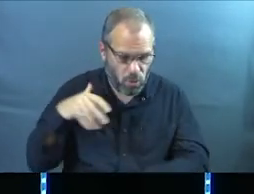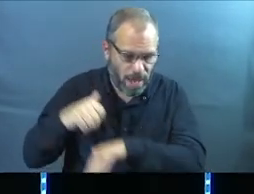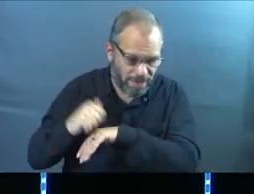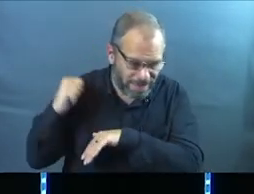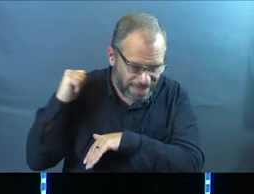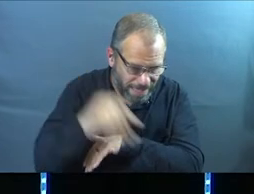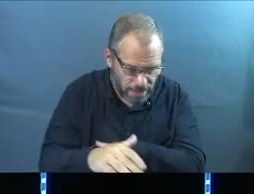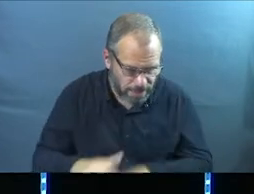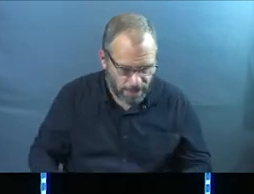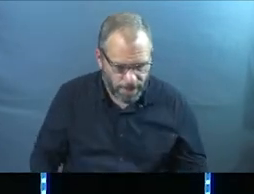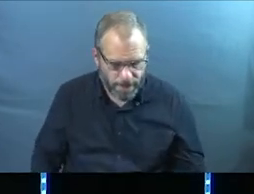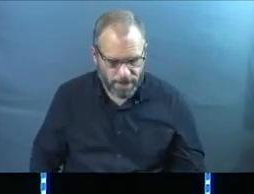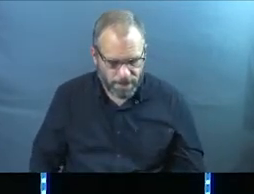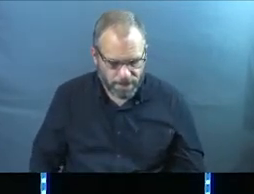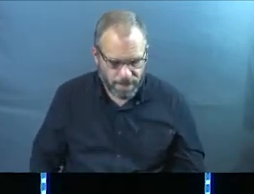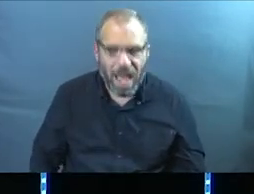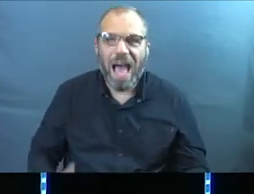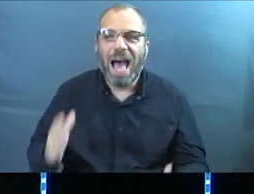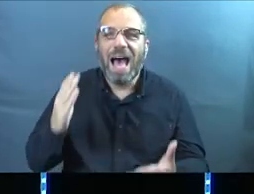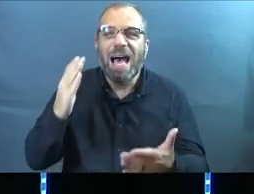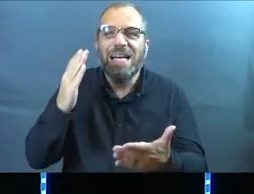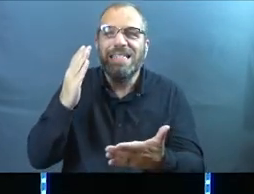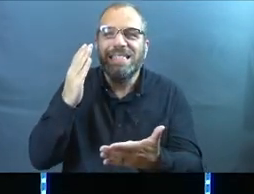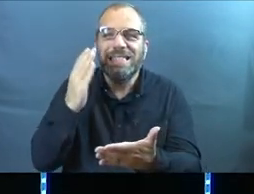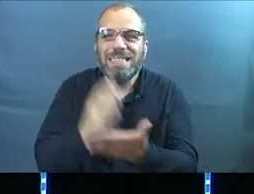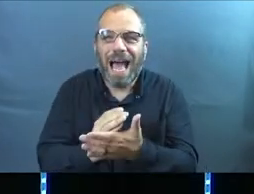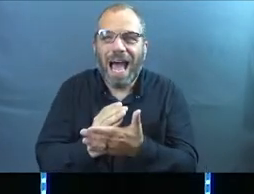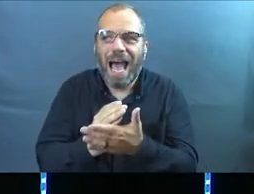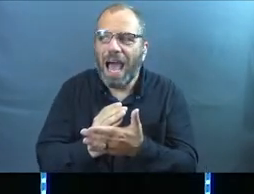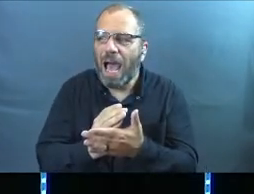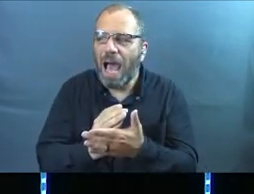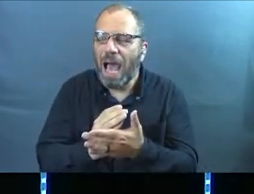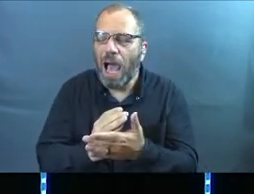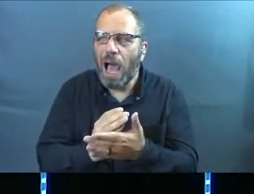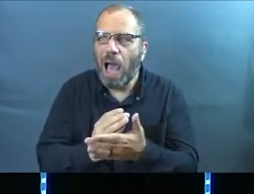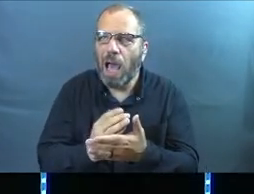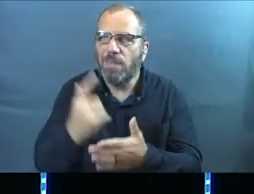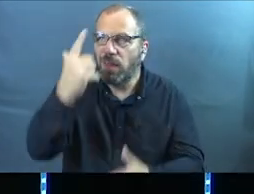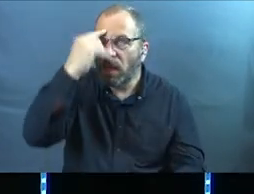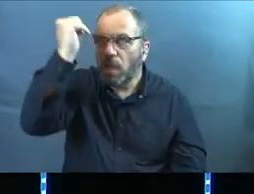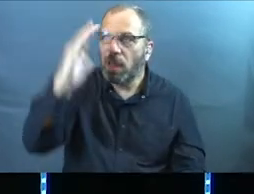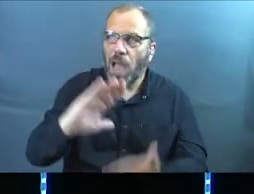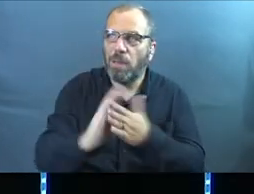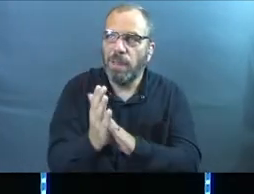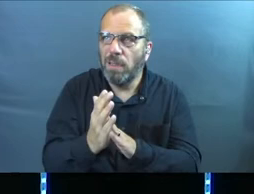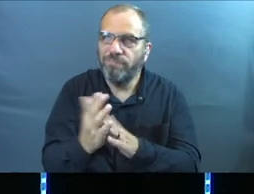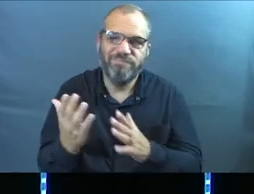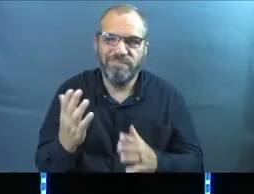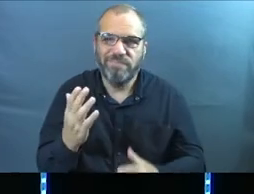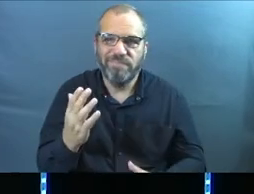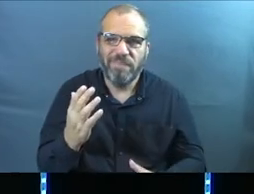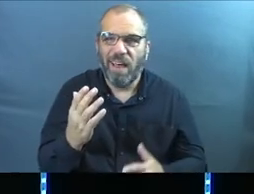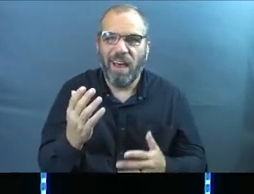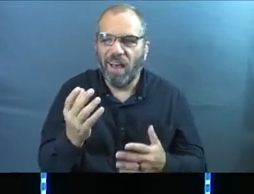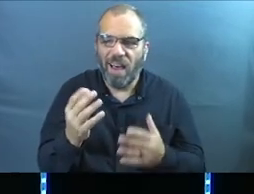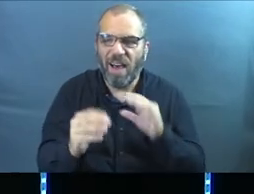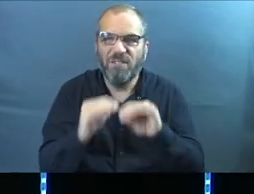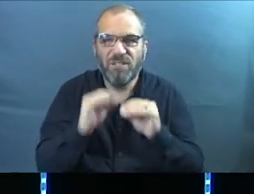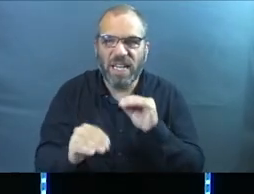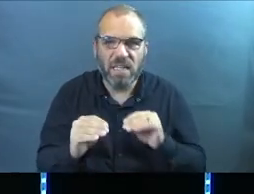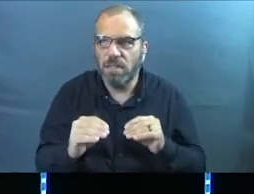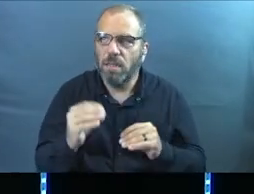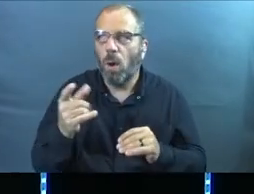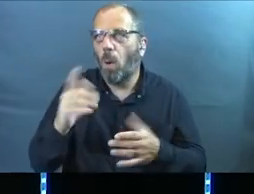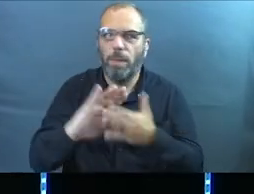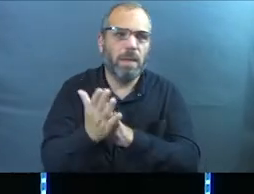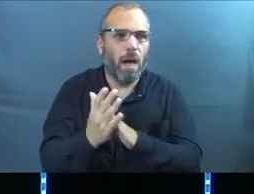sent. Stop looking for God to be a fix. Stop looking for God to be a pill. Pastor Ricky said it last week. Stop